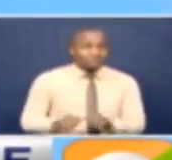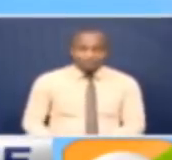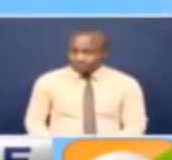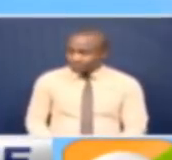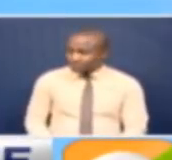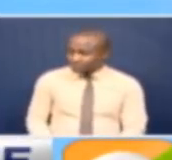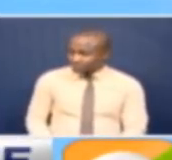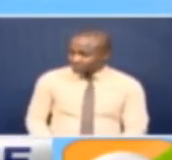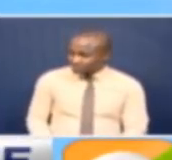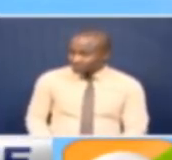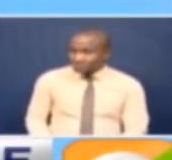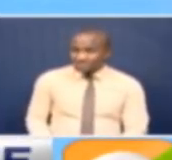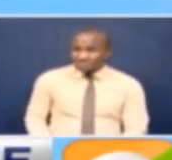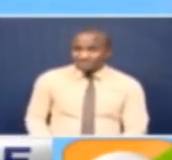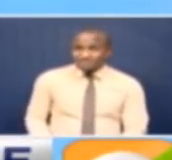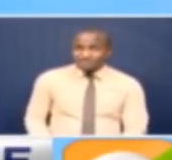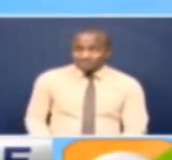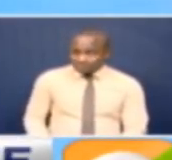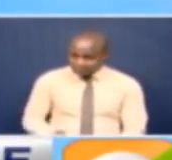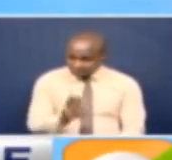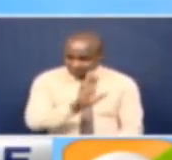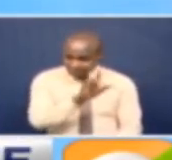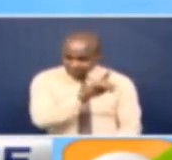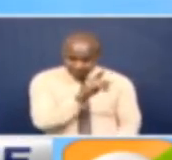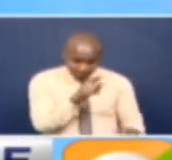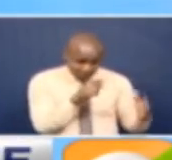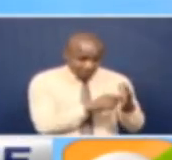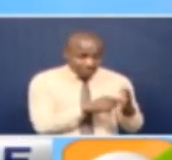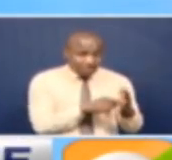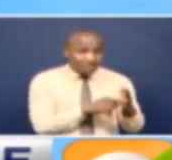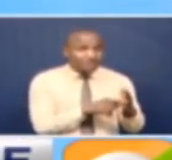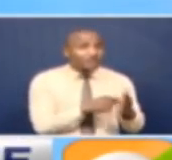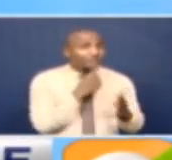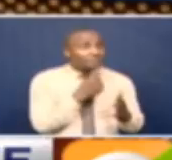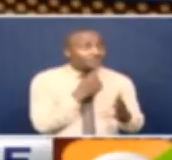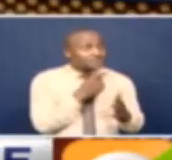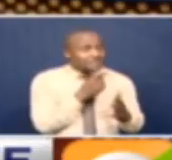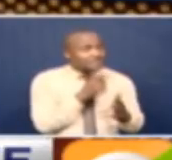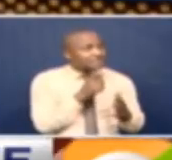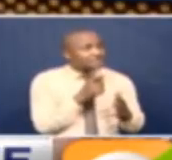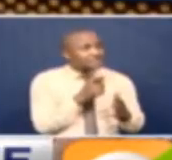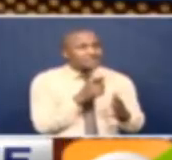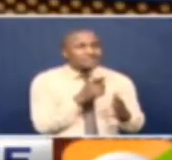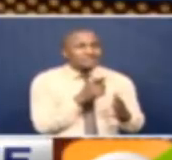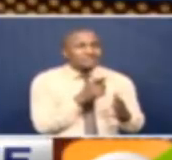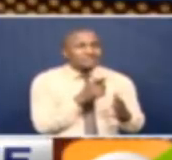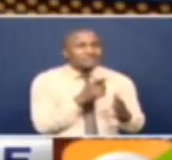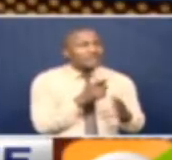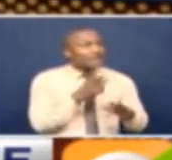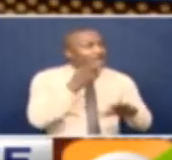minute. He has actually touched the point. I said it. I said it's not a complex matrix in